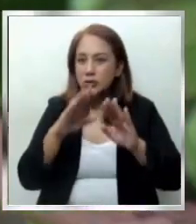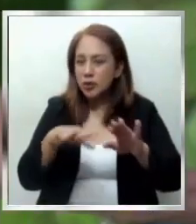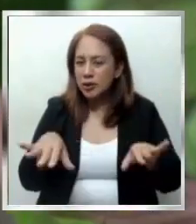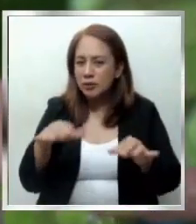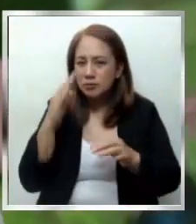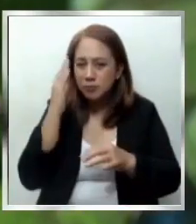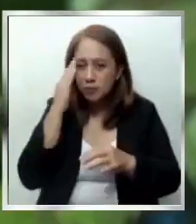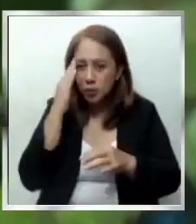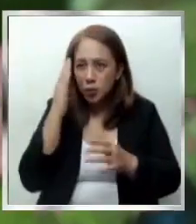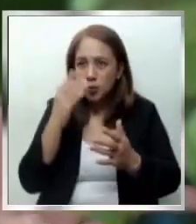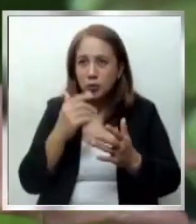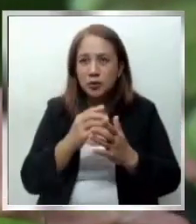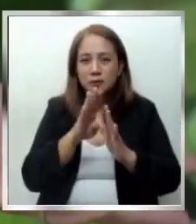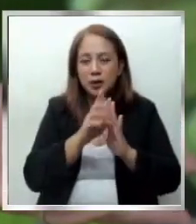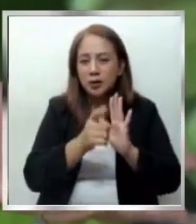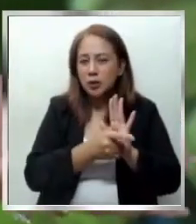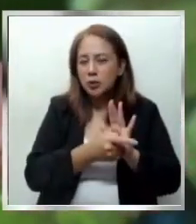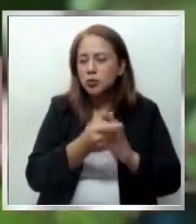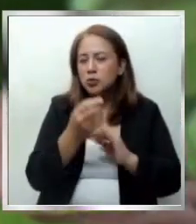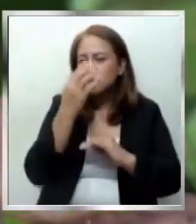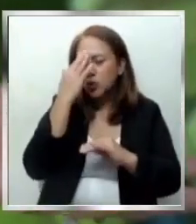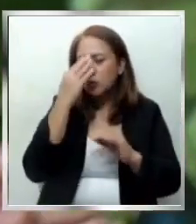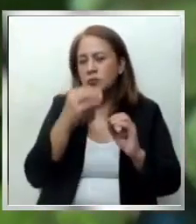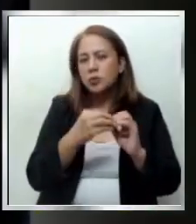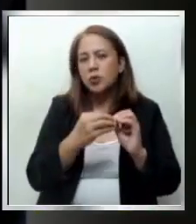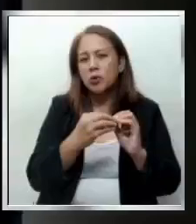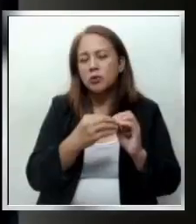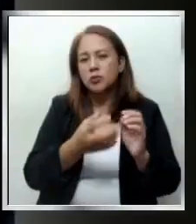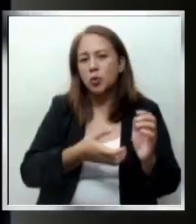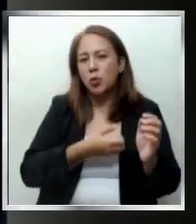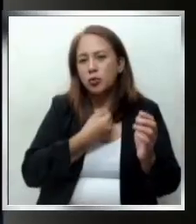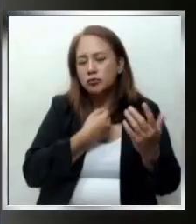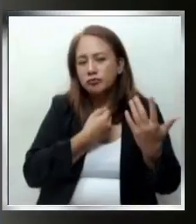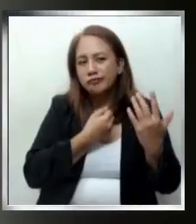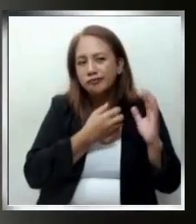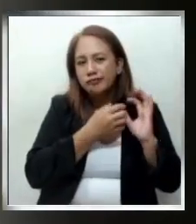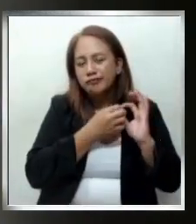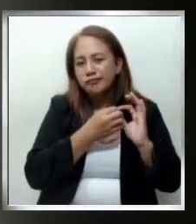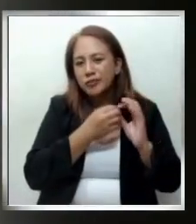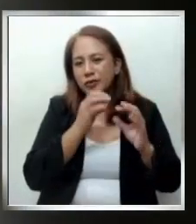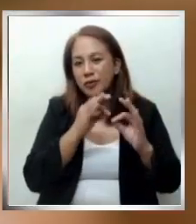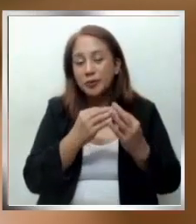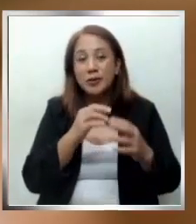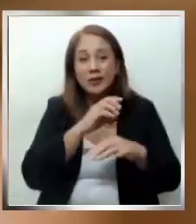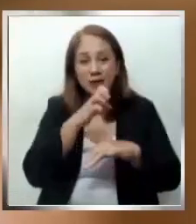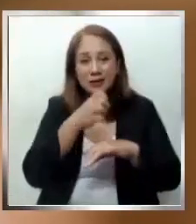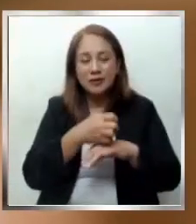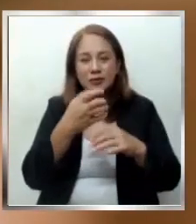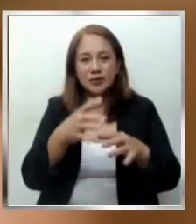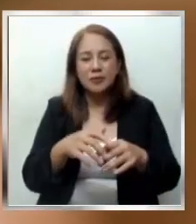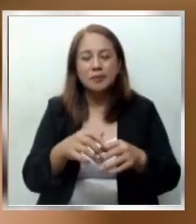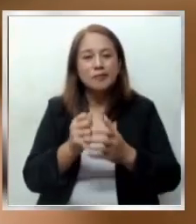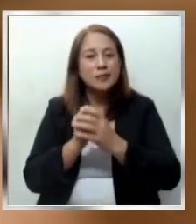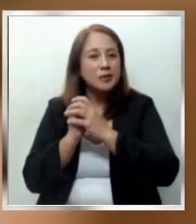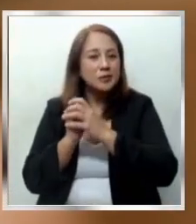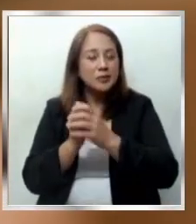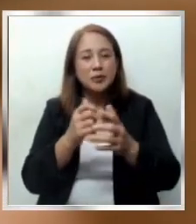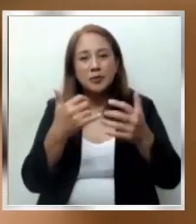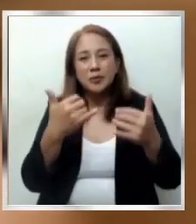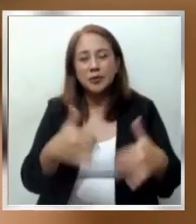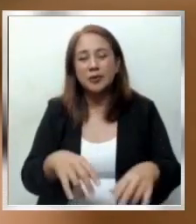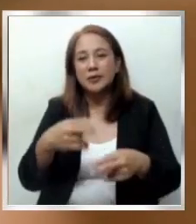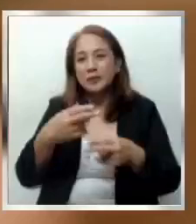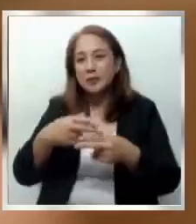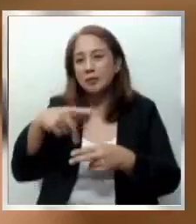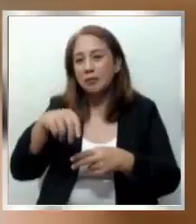their background. They can know more about their own blood. Engaged na si Vanessa sa baseball player na si Cole Tucker. Kaya